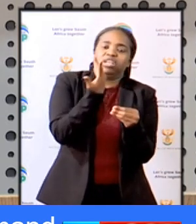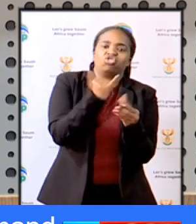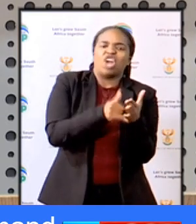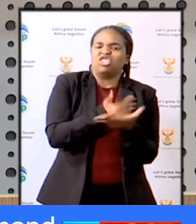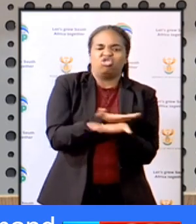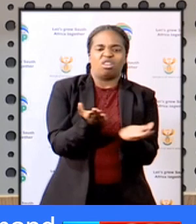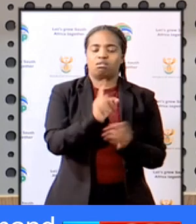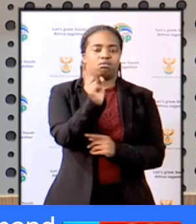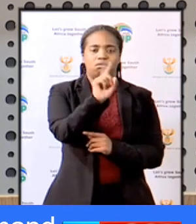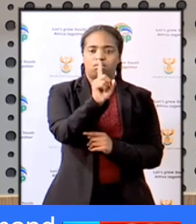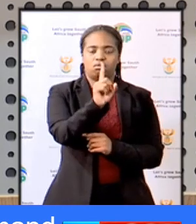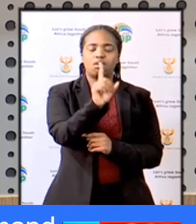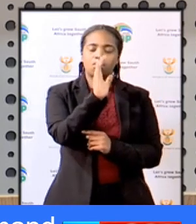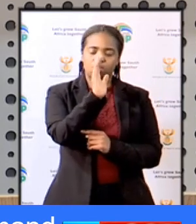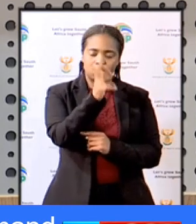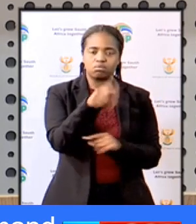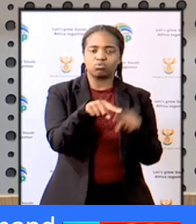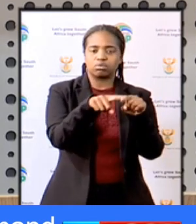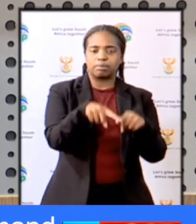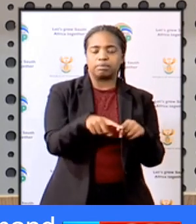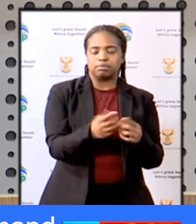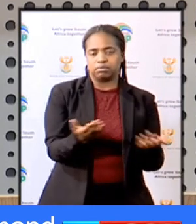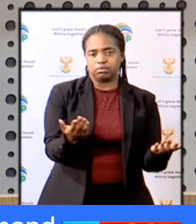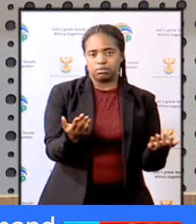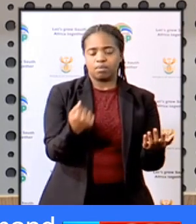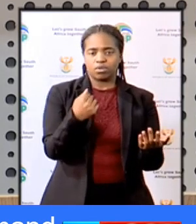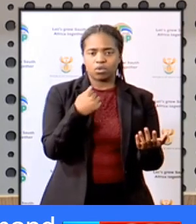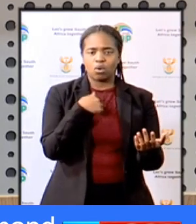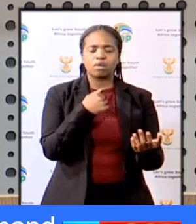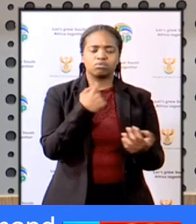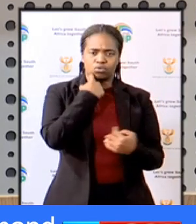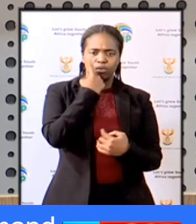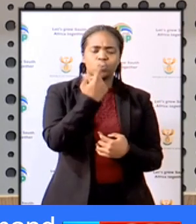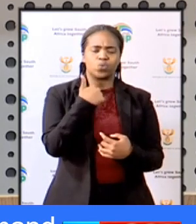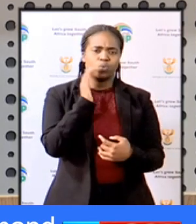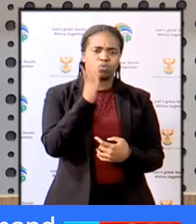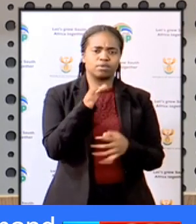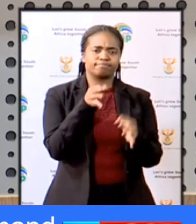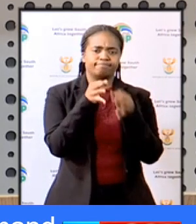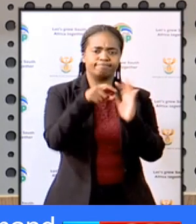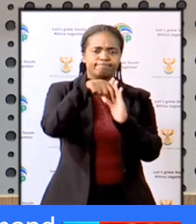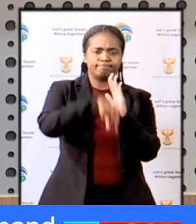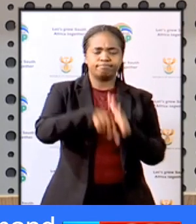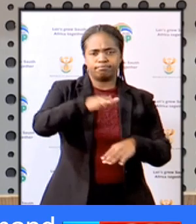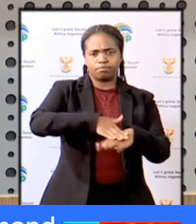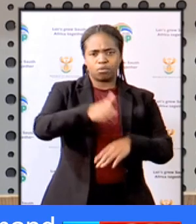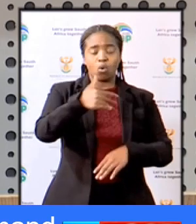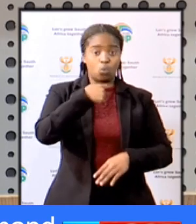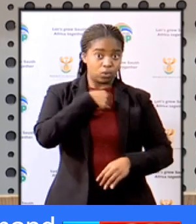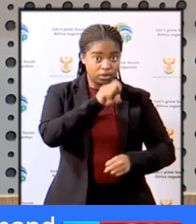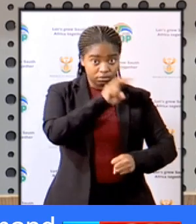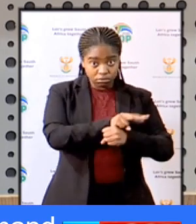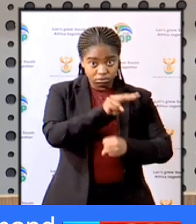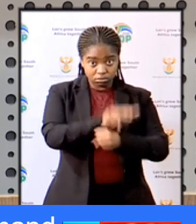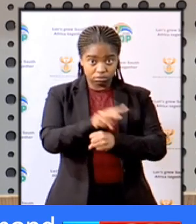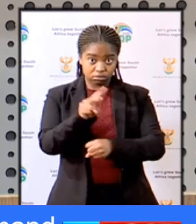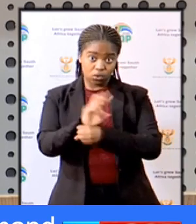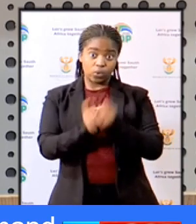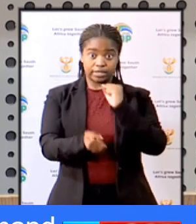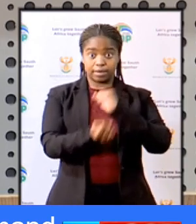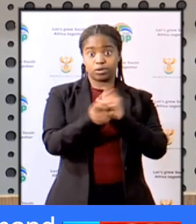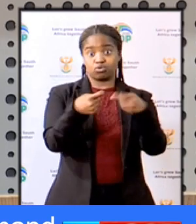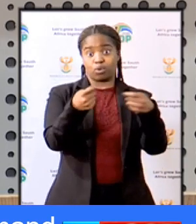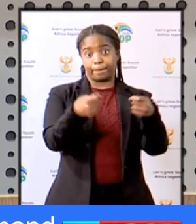prices, and through the various measures available to the state, we are of course monitoring what is happening